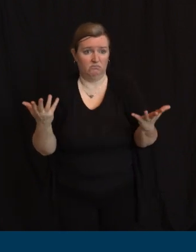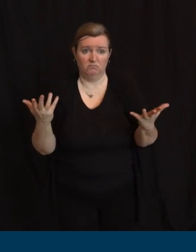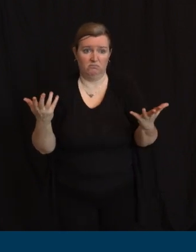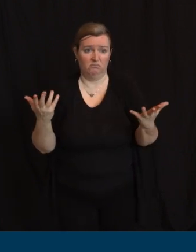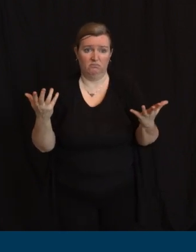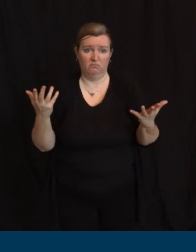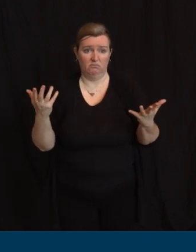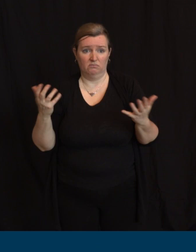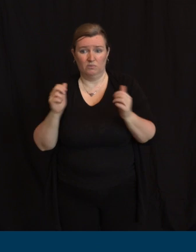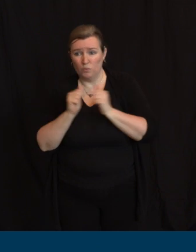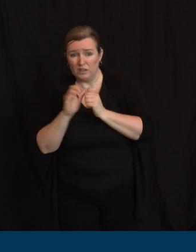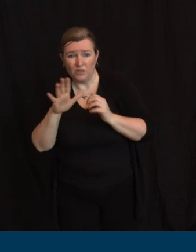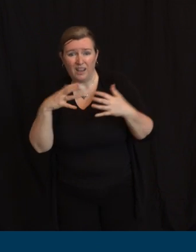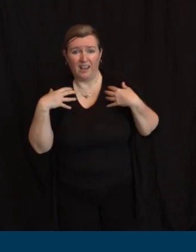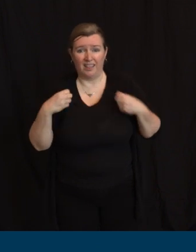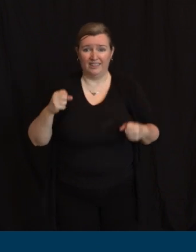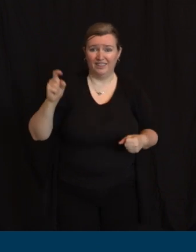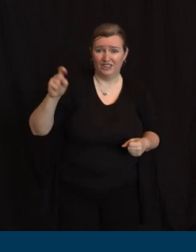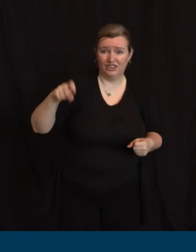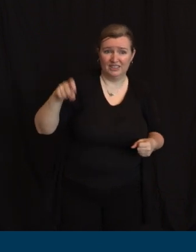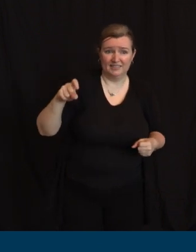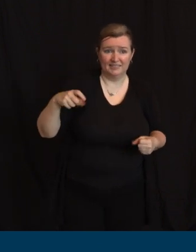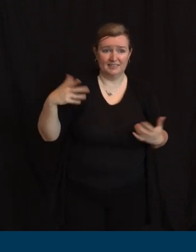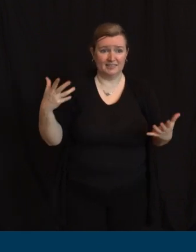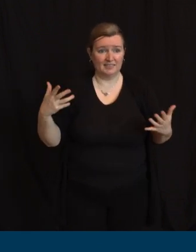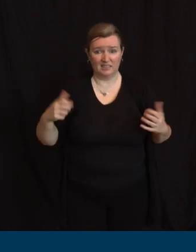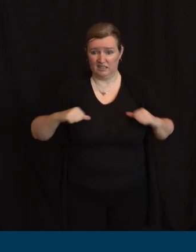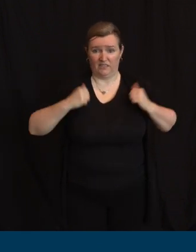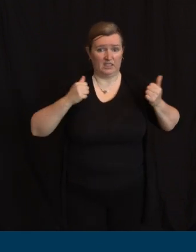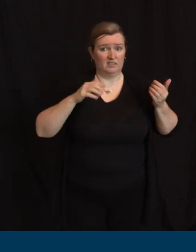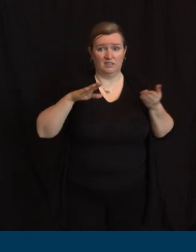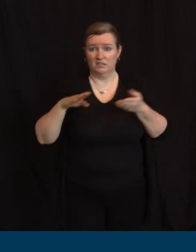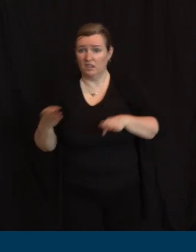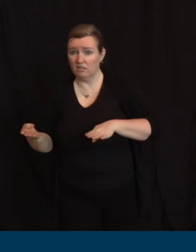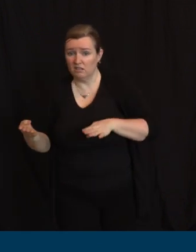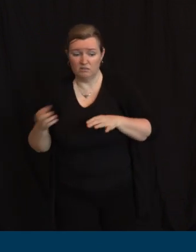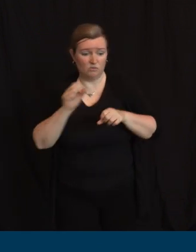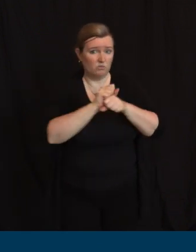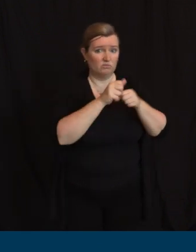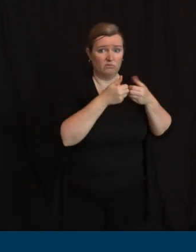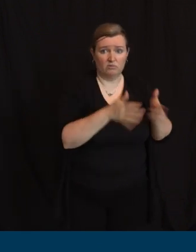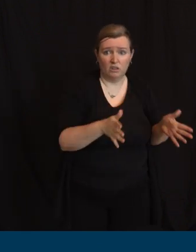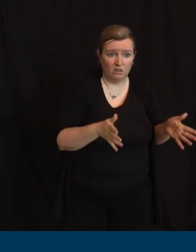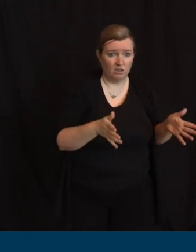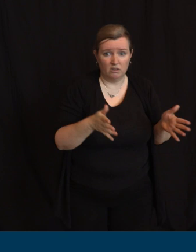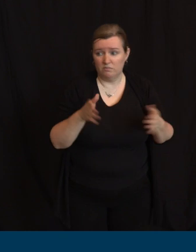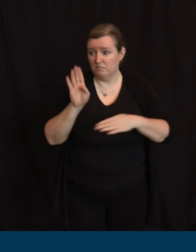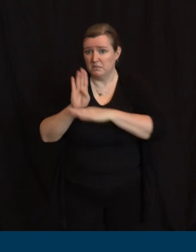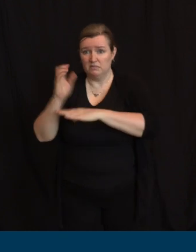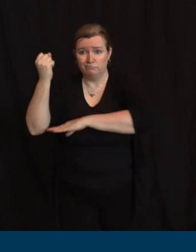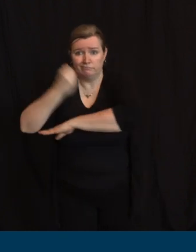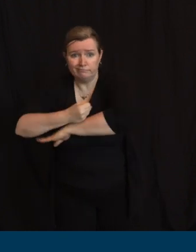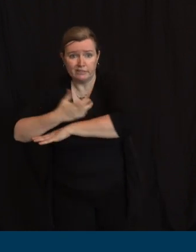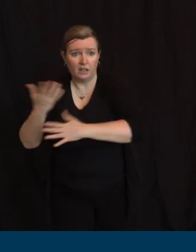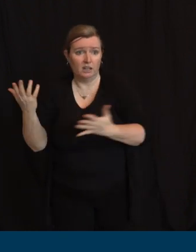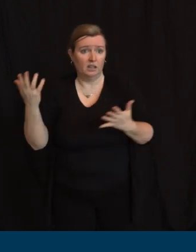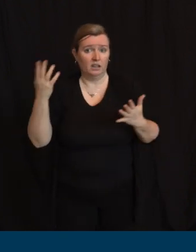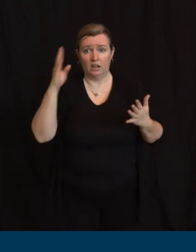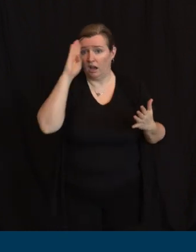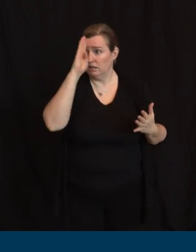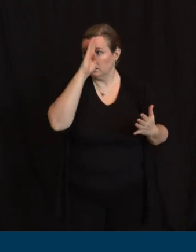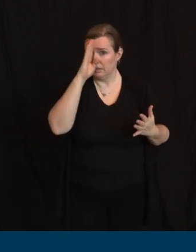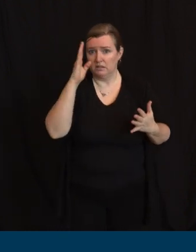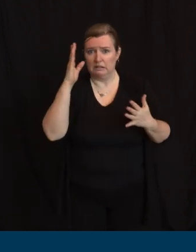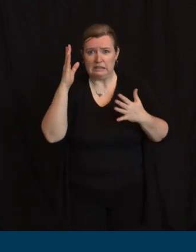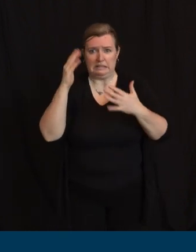death challenges, folks who have lost their jobs, small businesses, hospital systems, transit systems, and the like, unless we